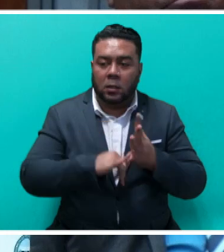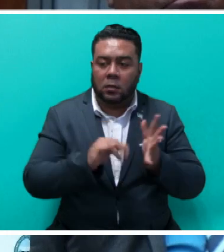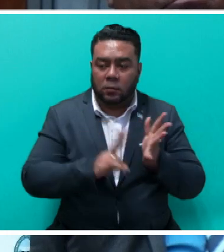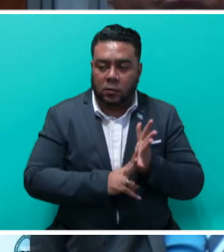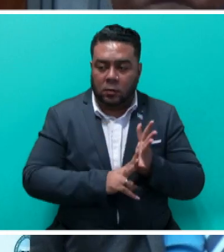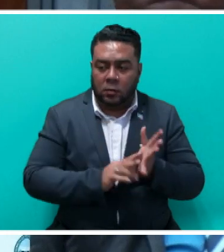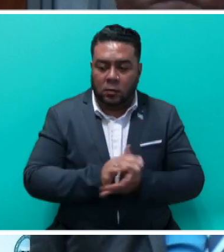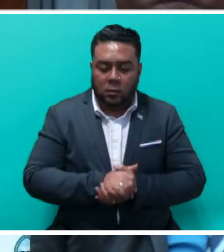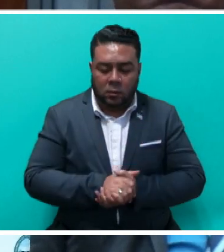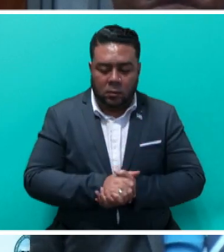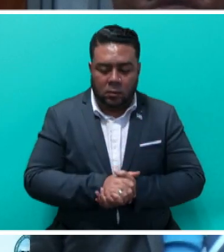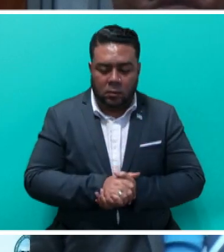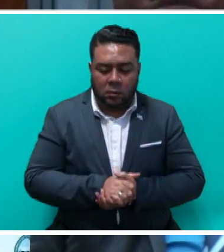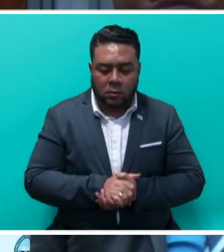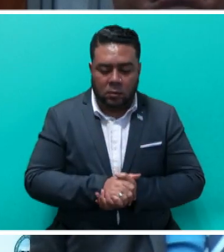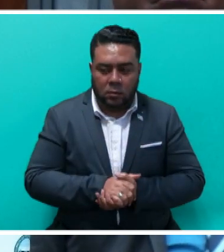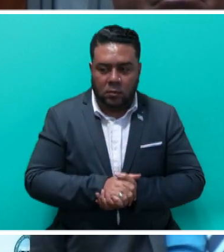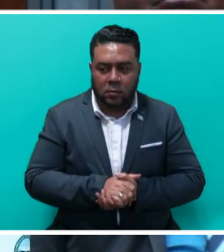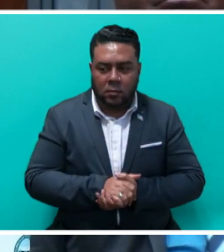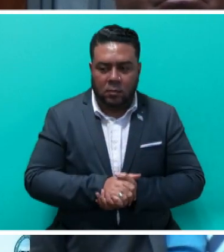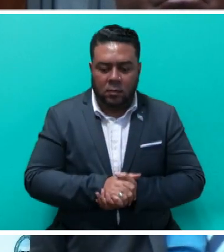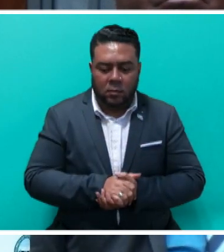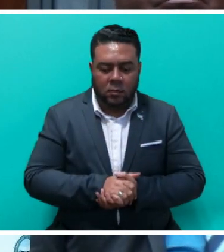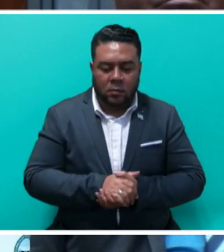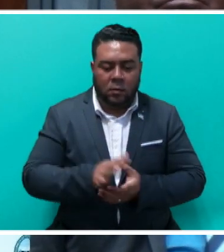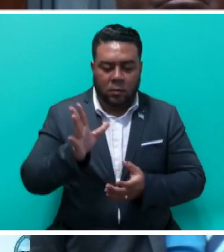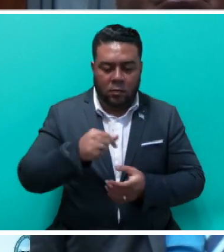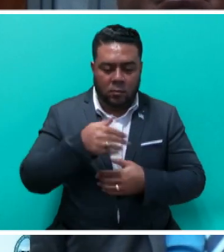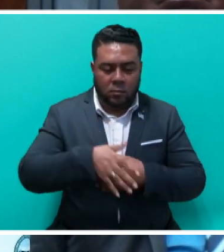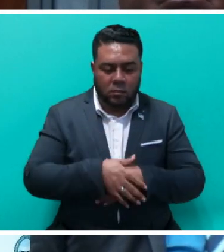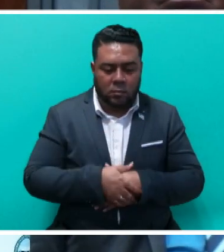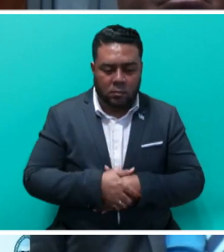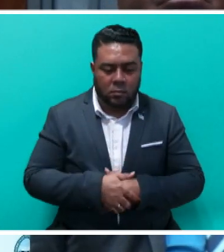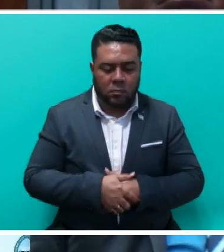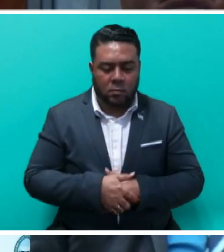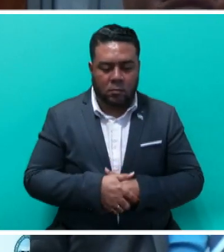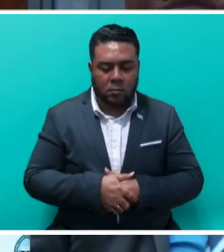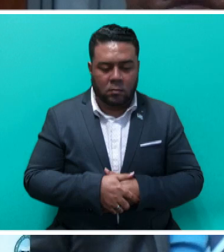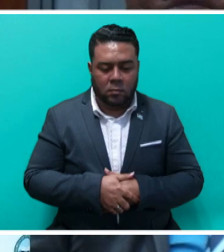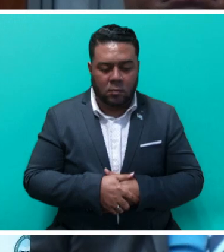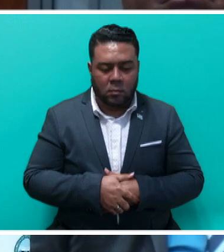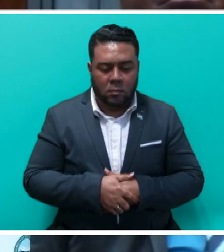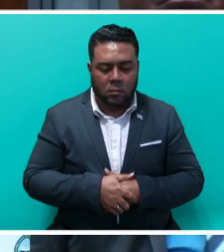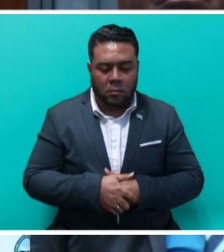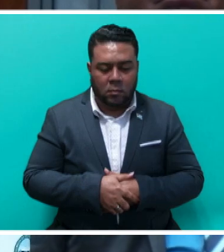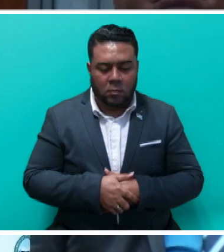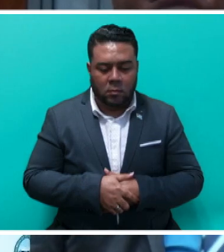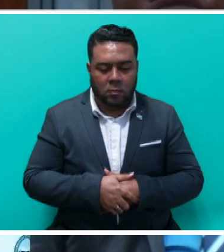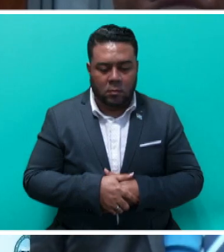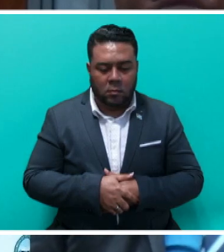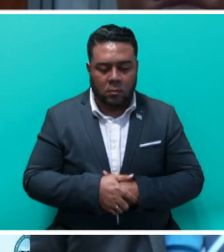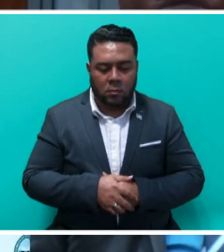the specific impacts on the traffic flow. And municipal council, Mr. Speaker,